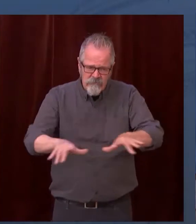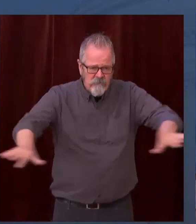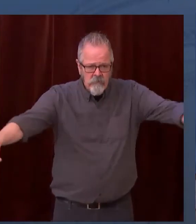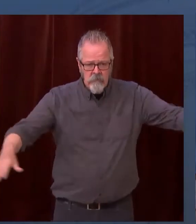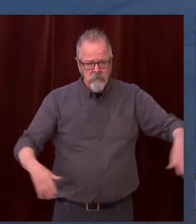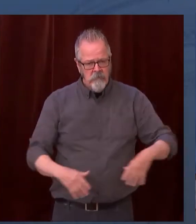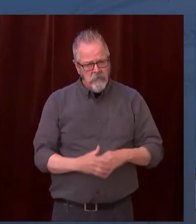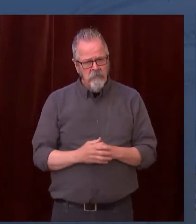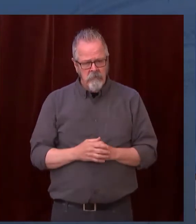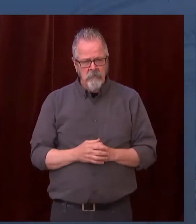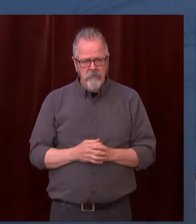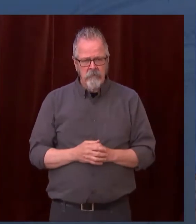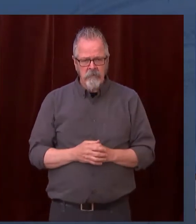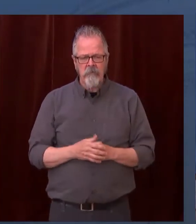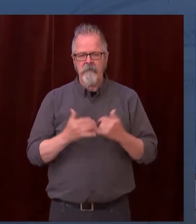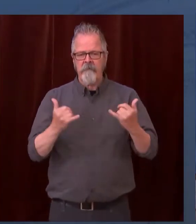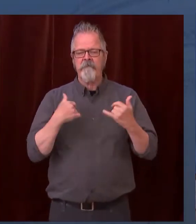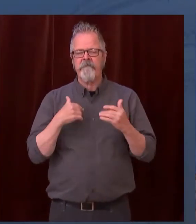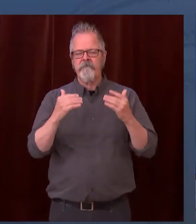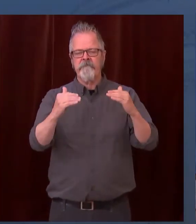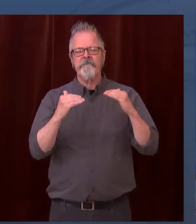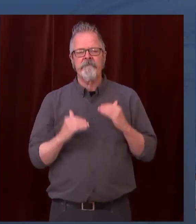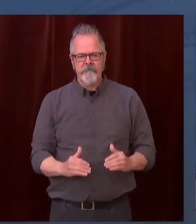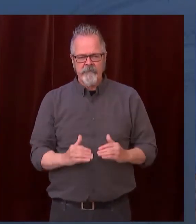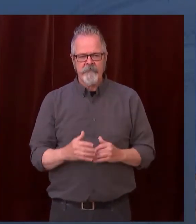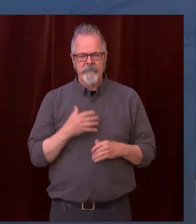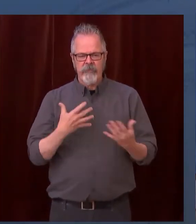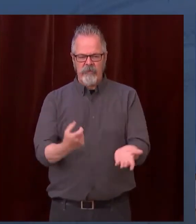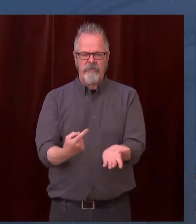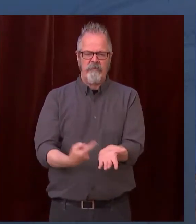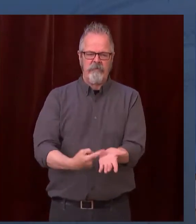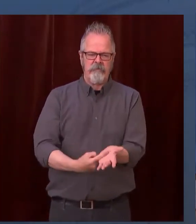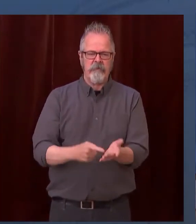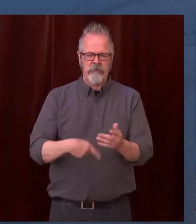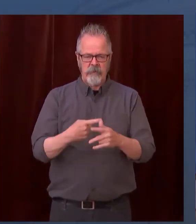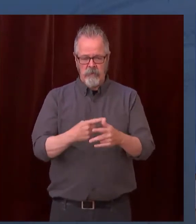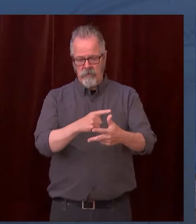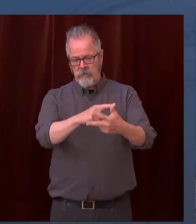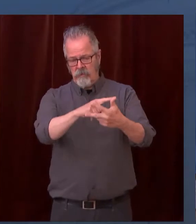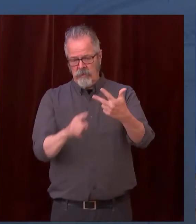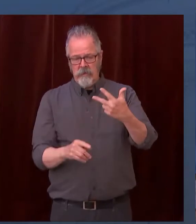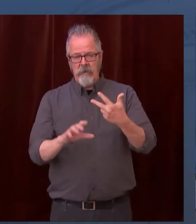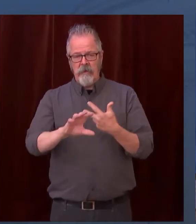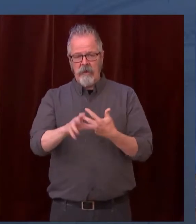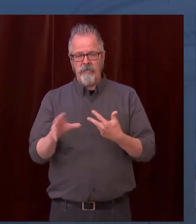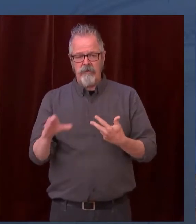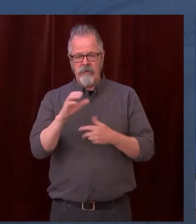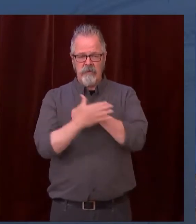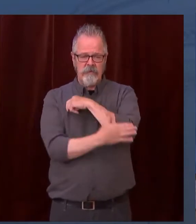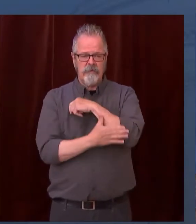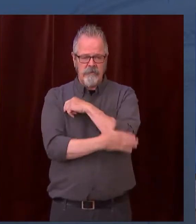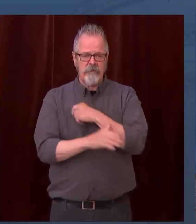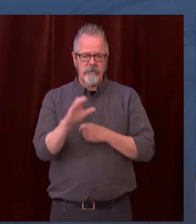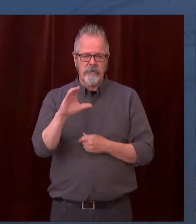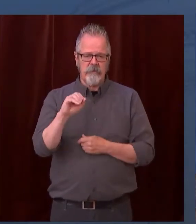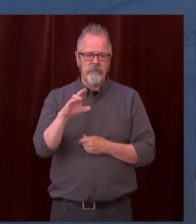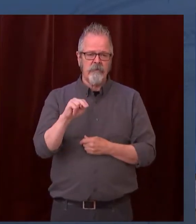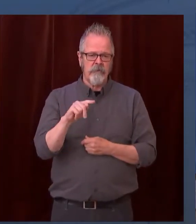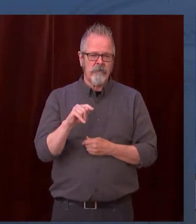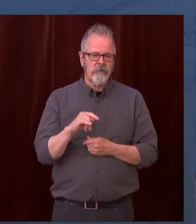counties that remain in phase one. And we are joined today by Yakima Mayor Patricia Byers and Benton County Commissioner